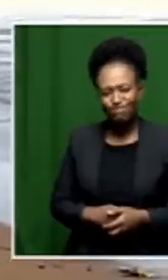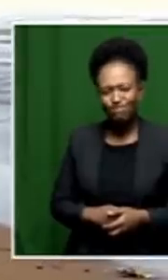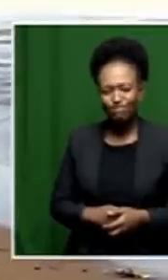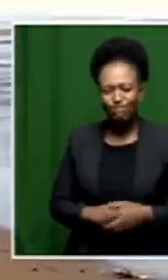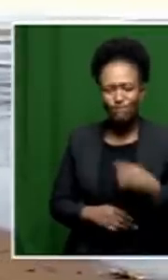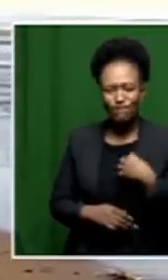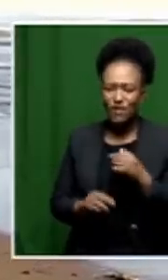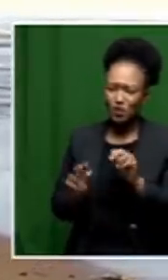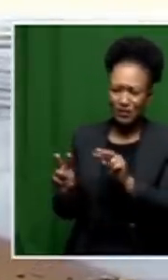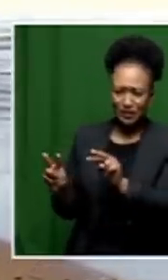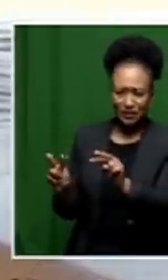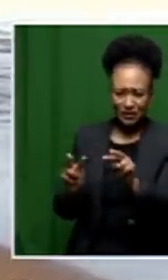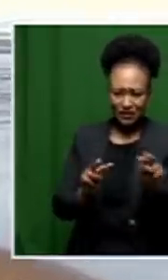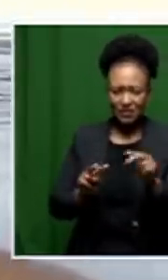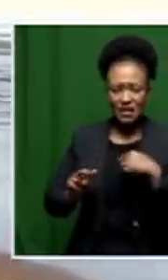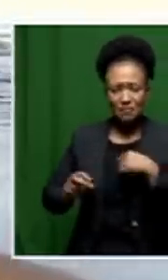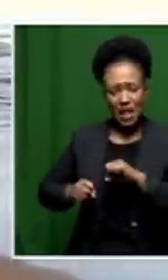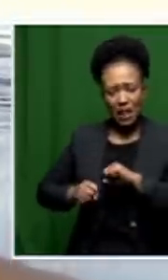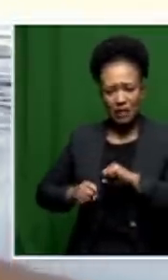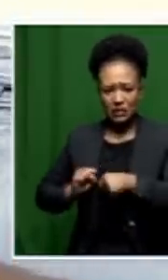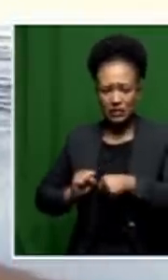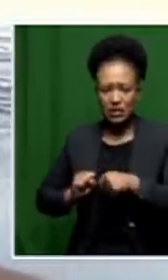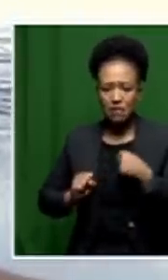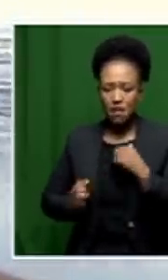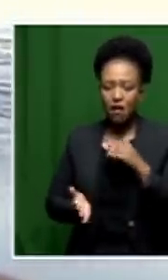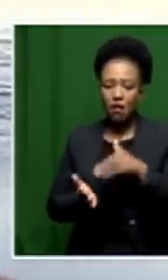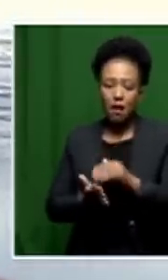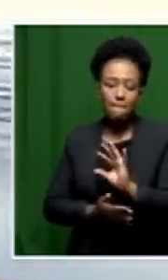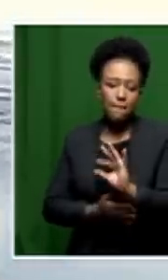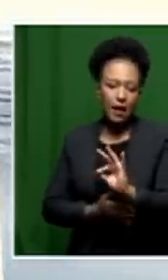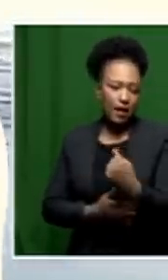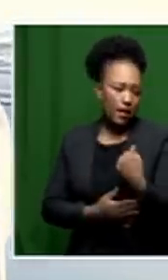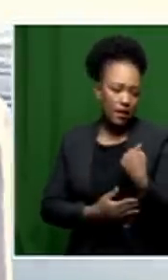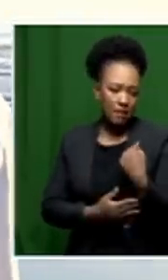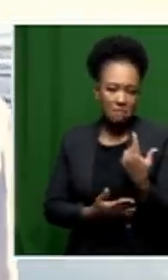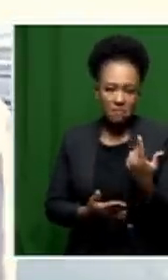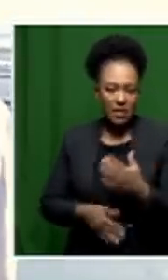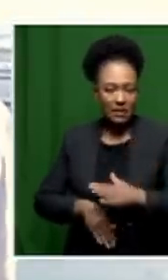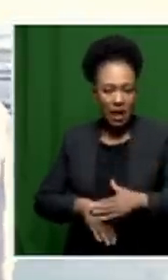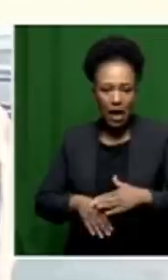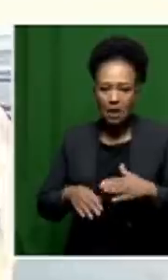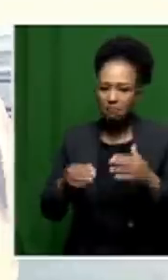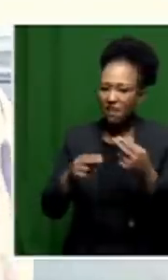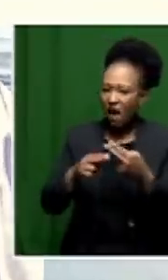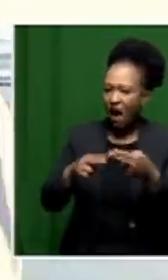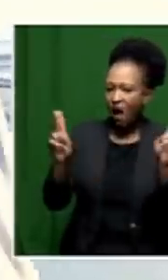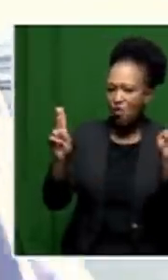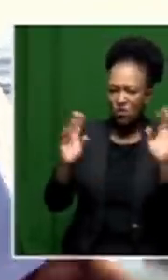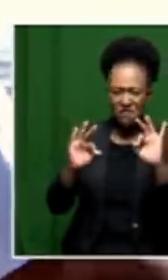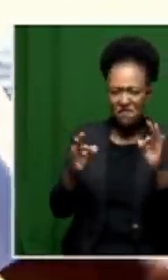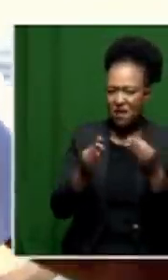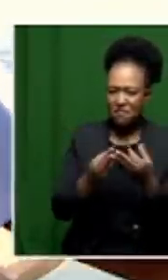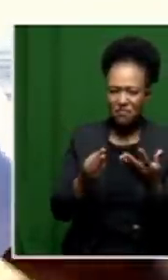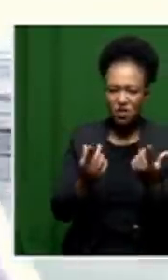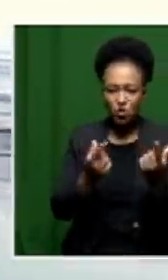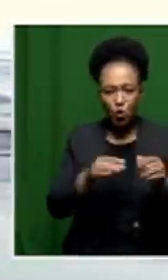what's happening here. And I arrived here around Monday. I haven't had time to go out with my family, actually come and